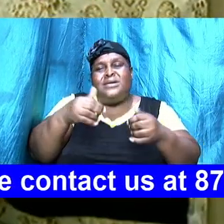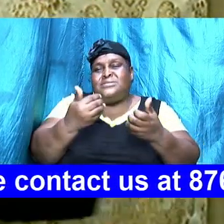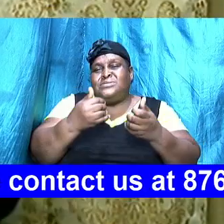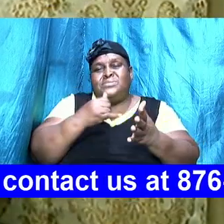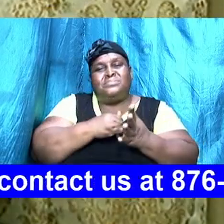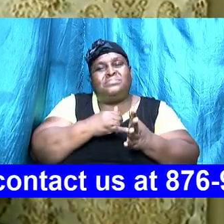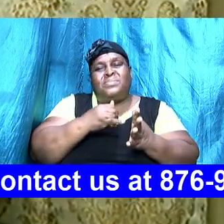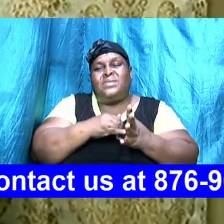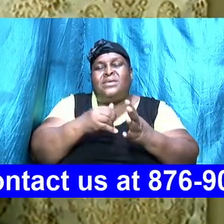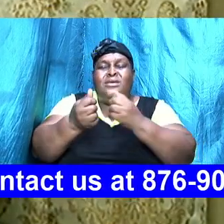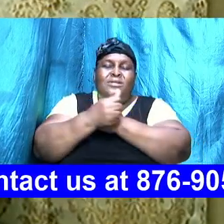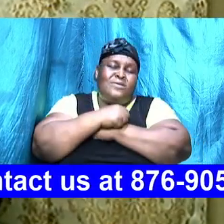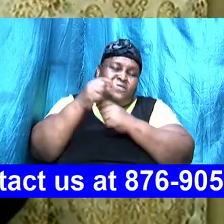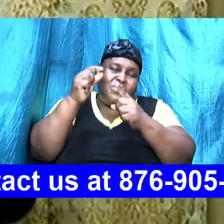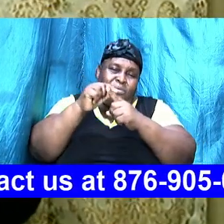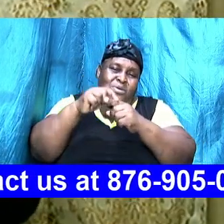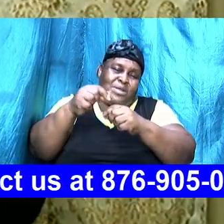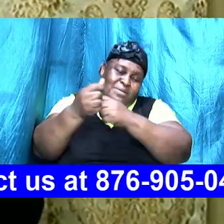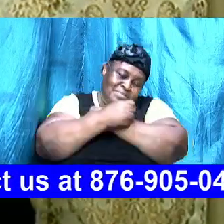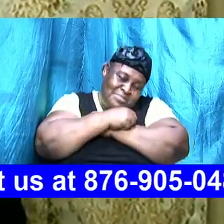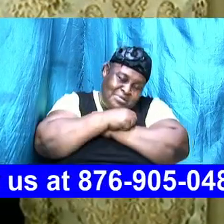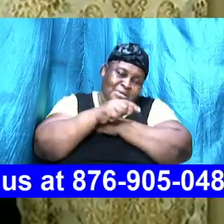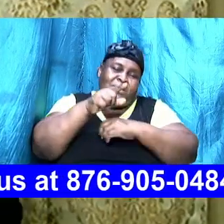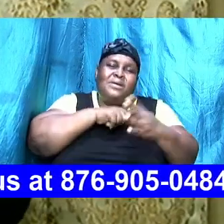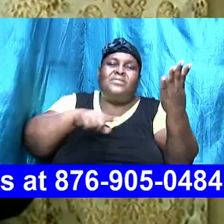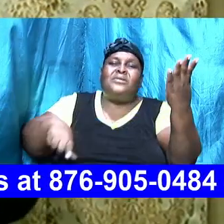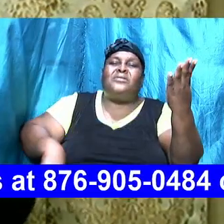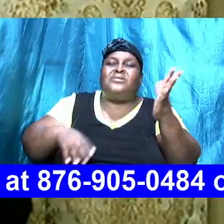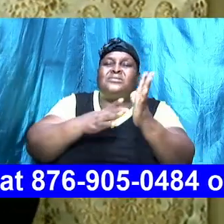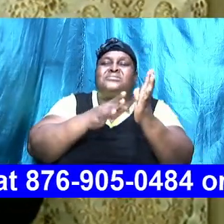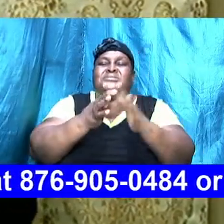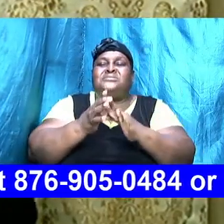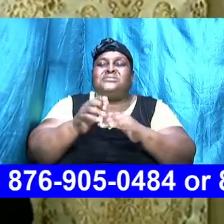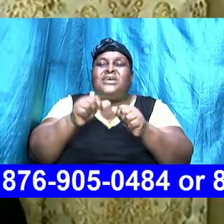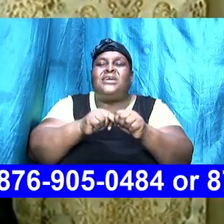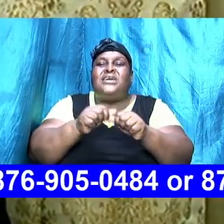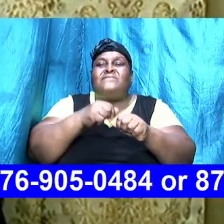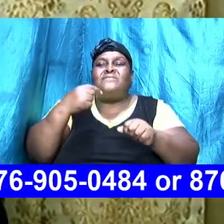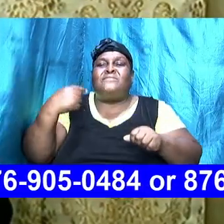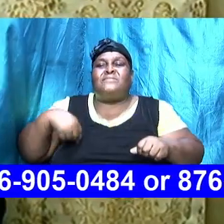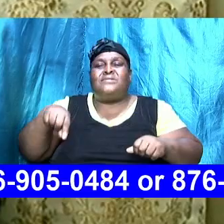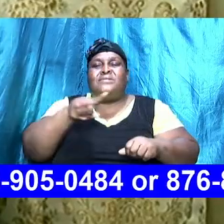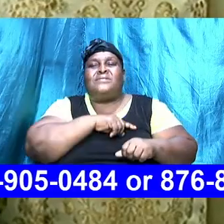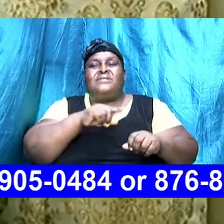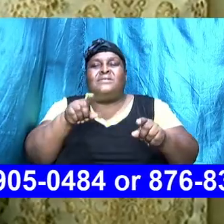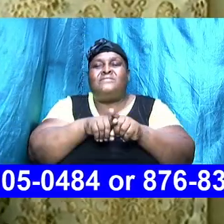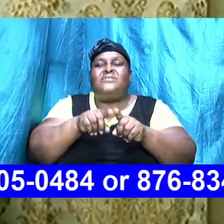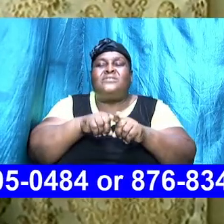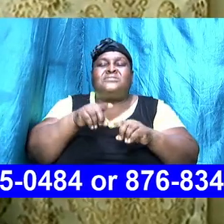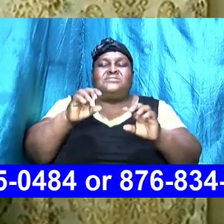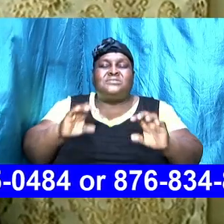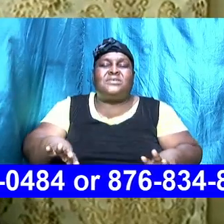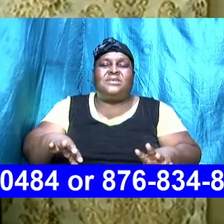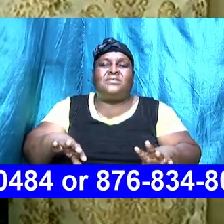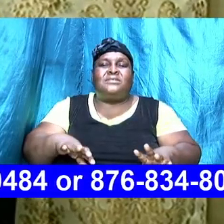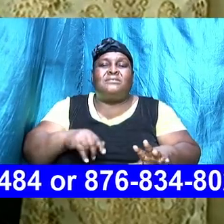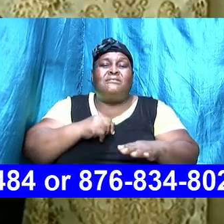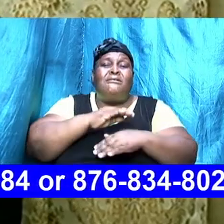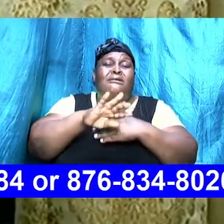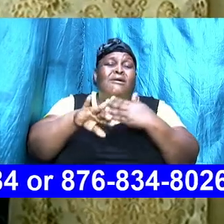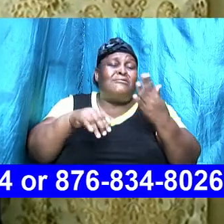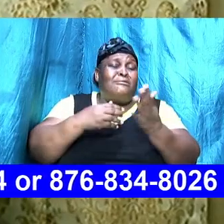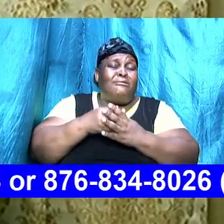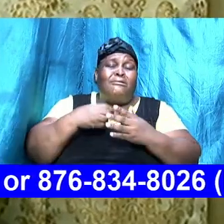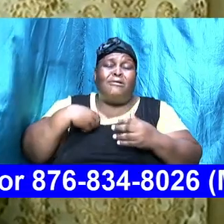word and to embrace the Lord Jesus. Every one of us can and ought to make it when the trumpet sounds. And whatever